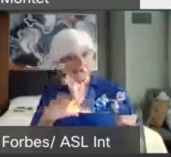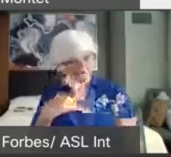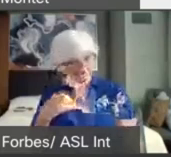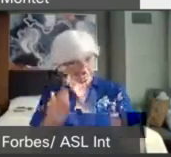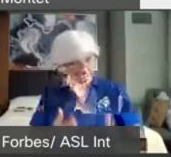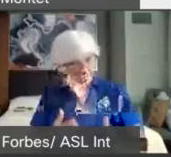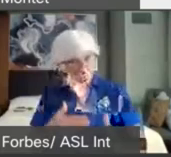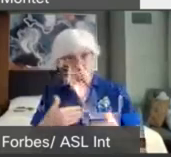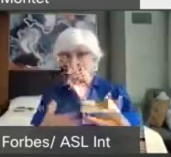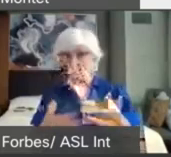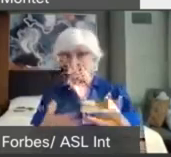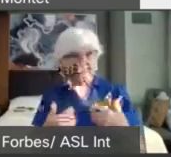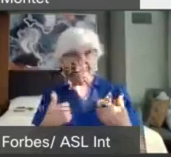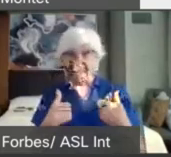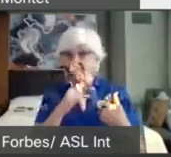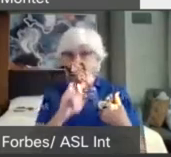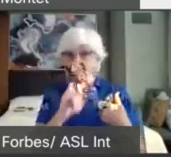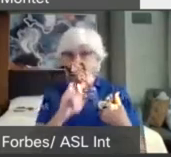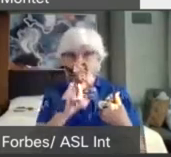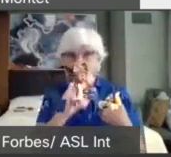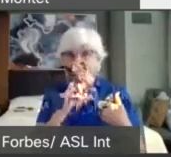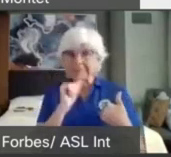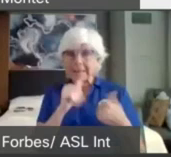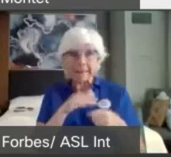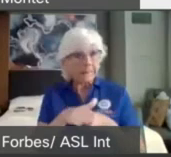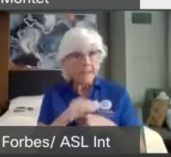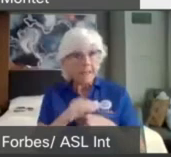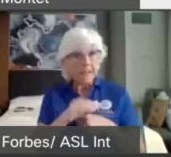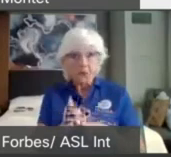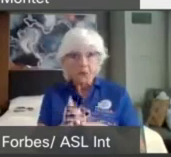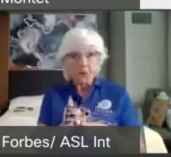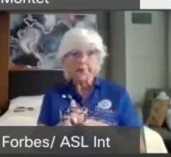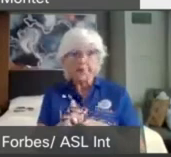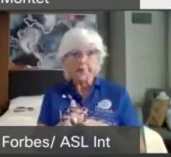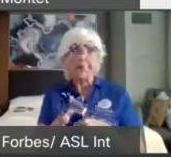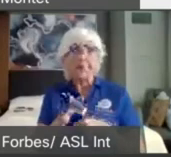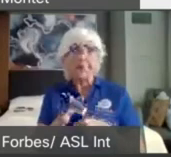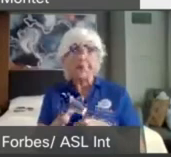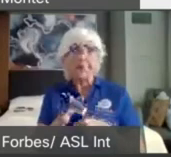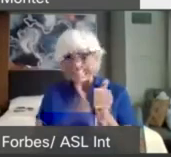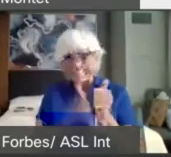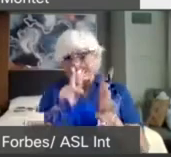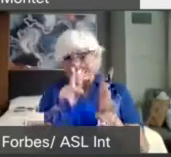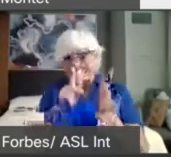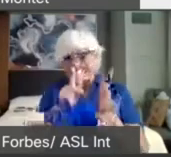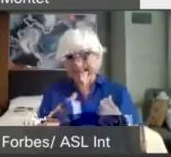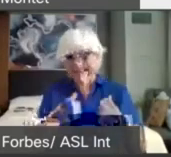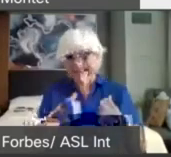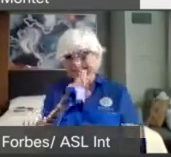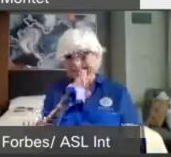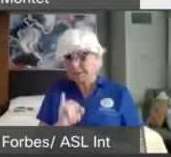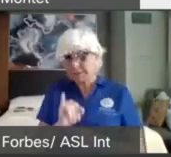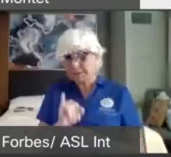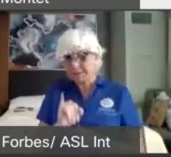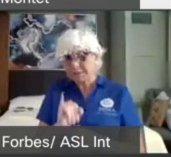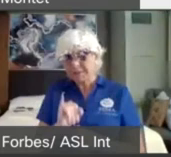or uninsured, so the example that you took was underinsured, every single person that has insurance is by definition